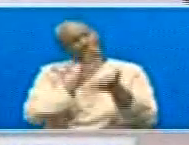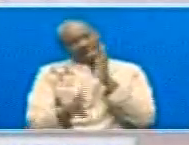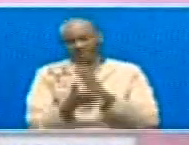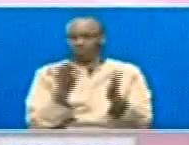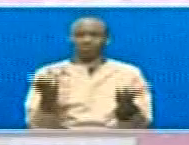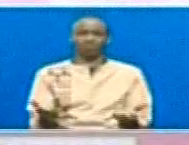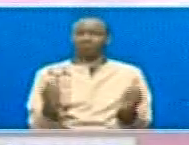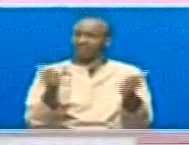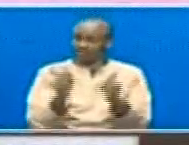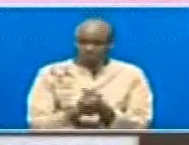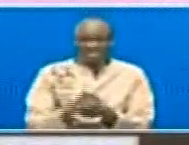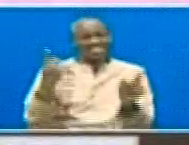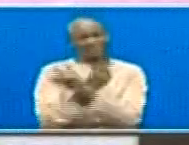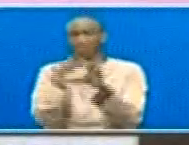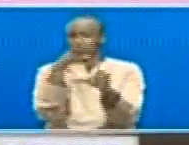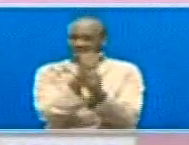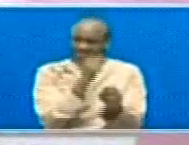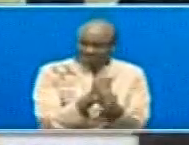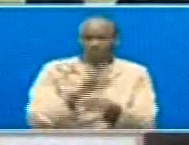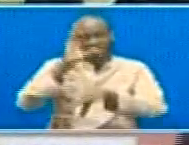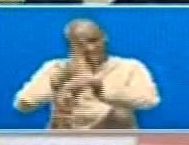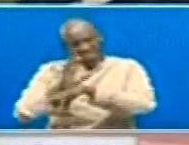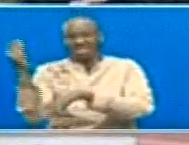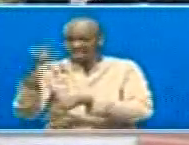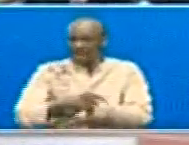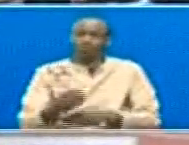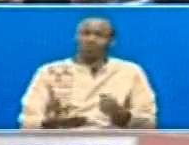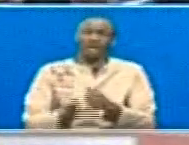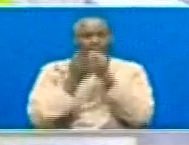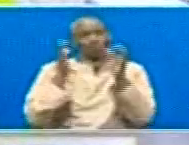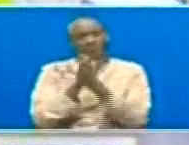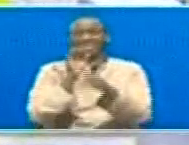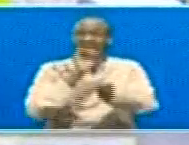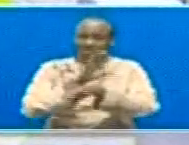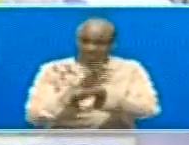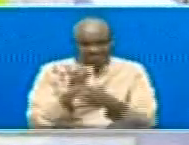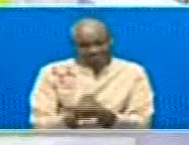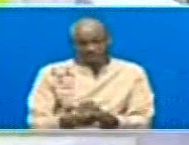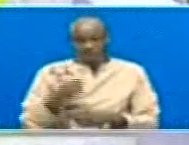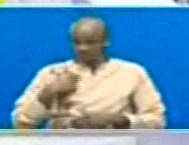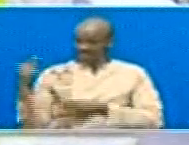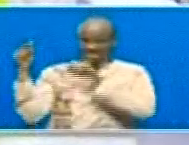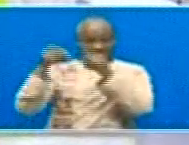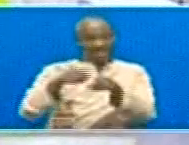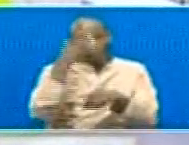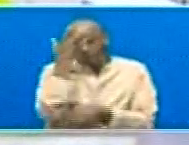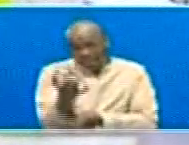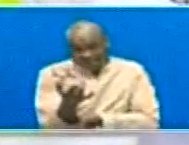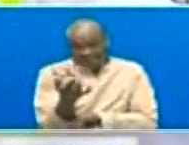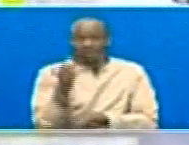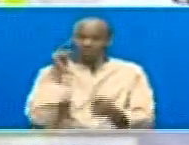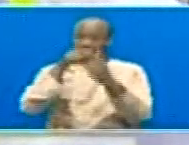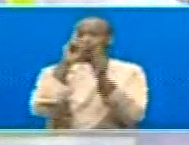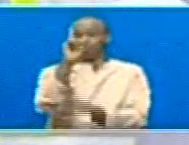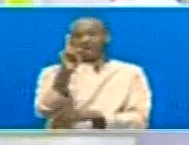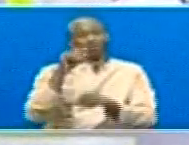success. Various organizations, including churches, were present to offer psychosocial support. We are here for one purpose, to